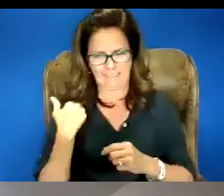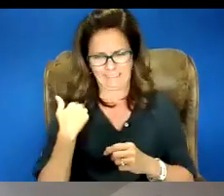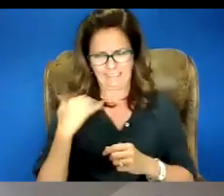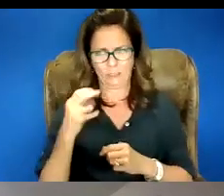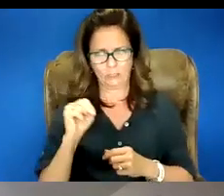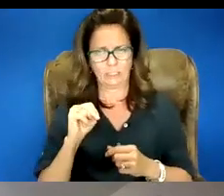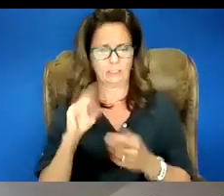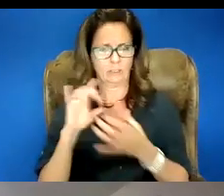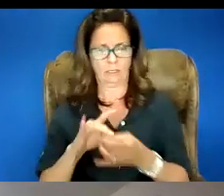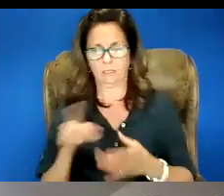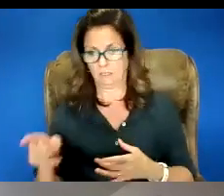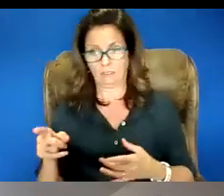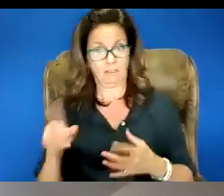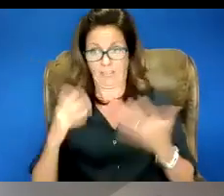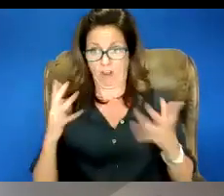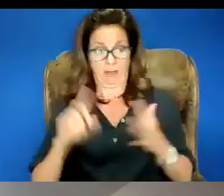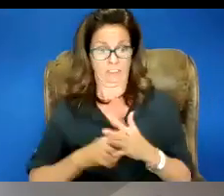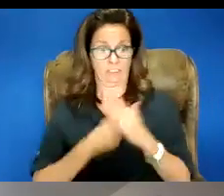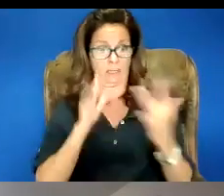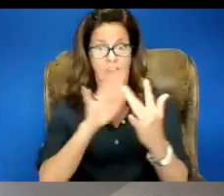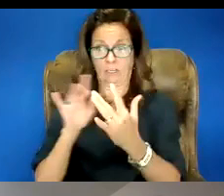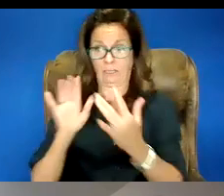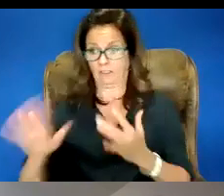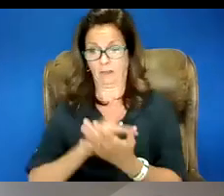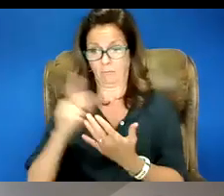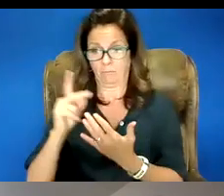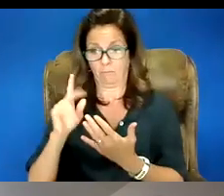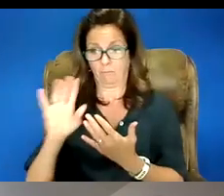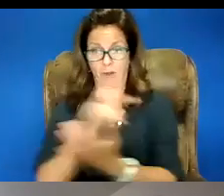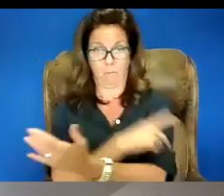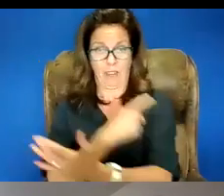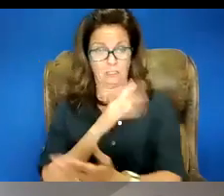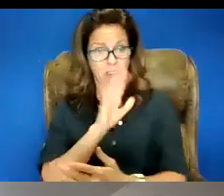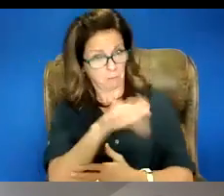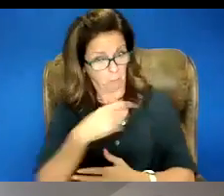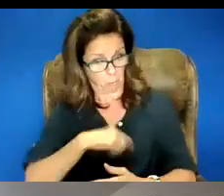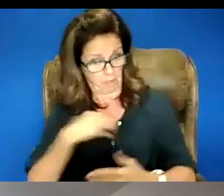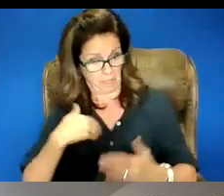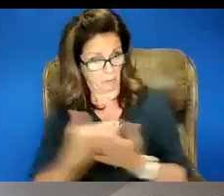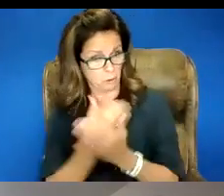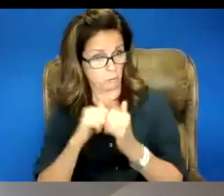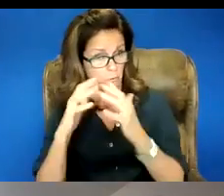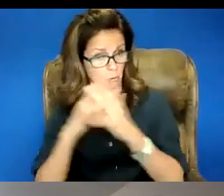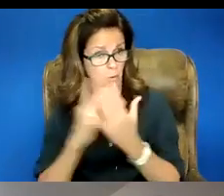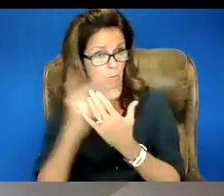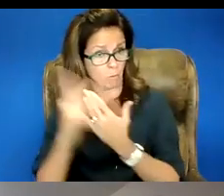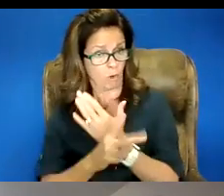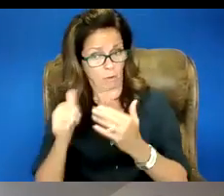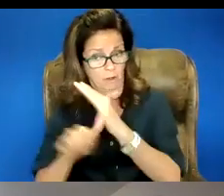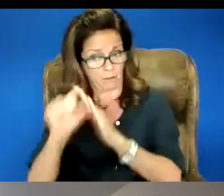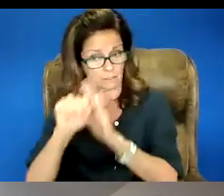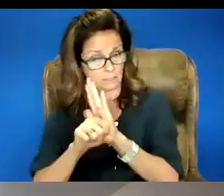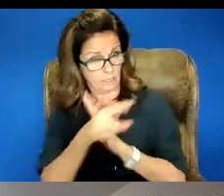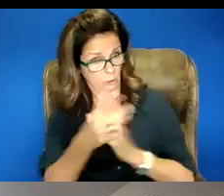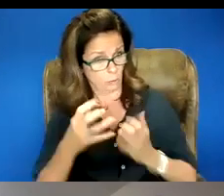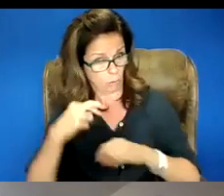their patients and said, hey, there's this new program through the state. If you'd like to get referred in, let